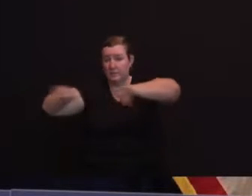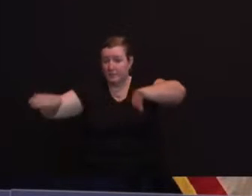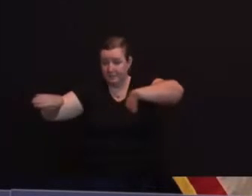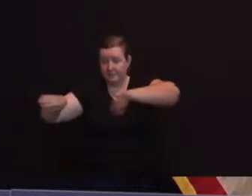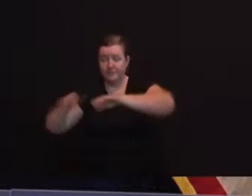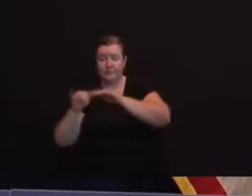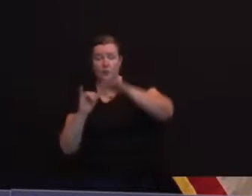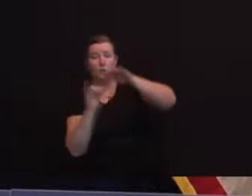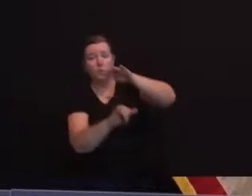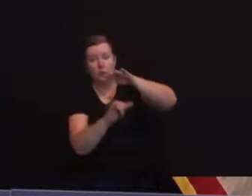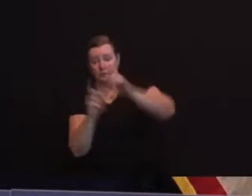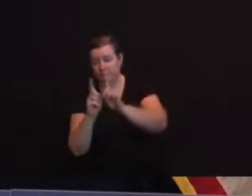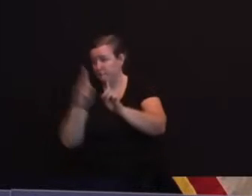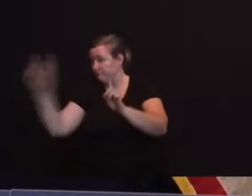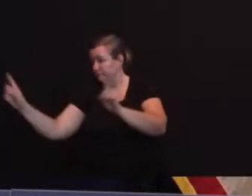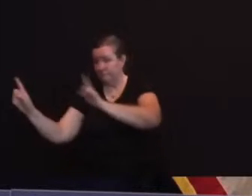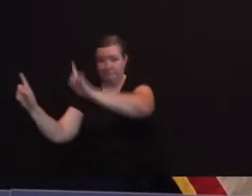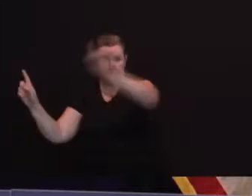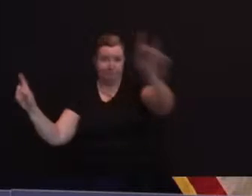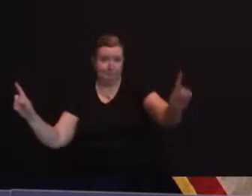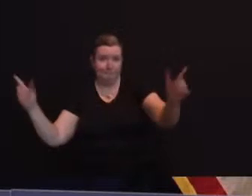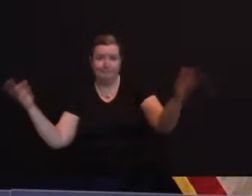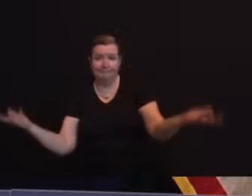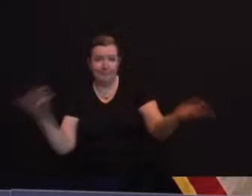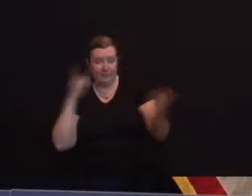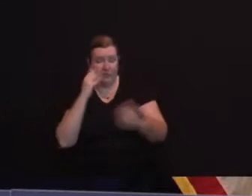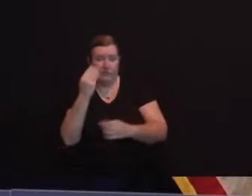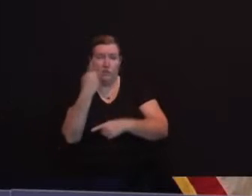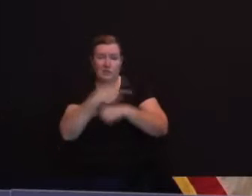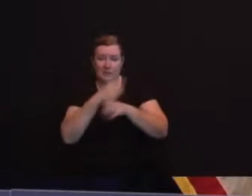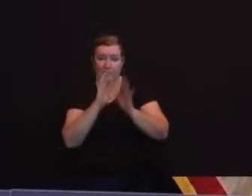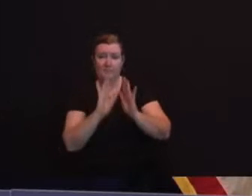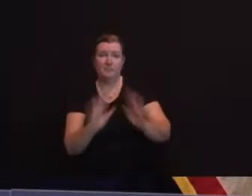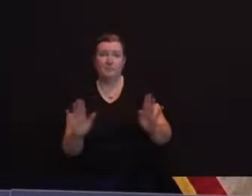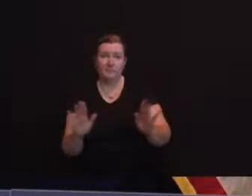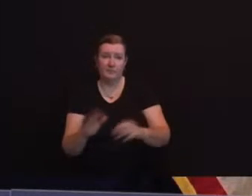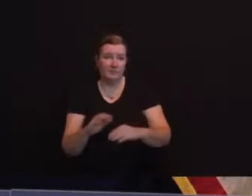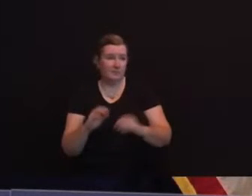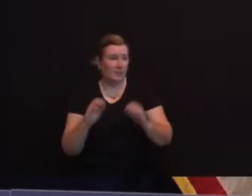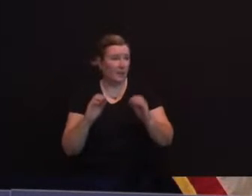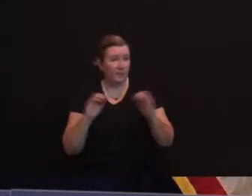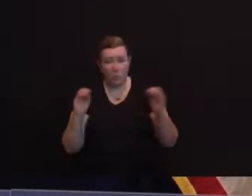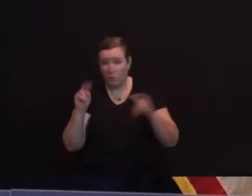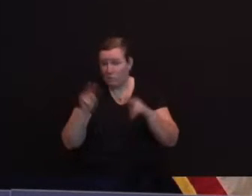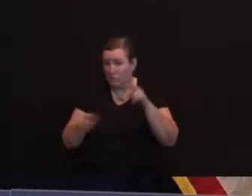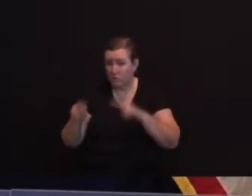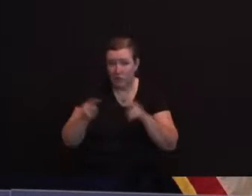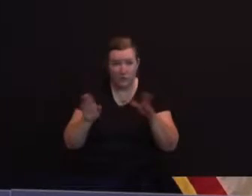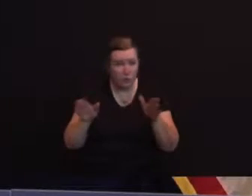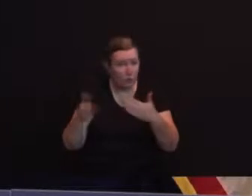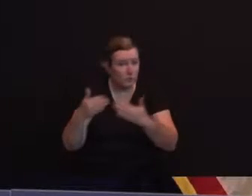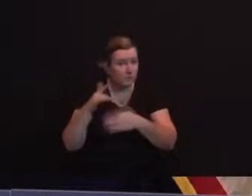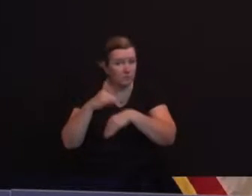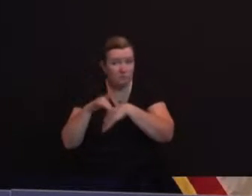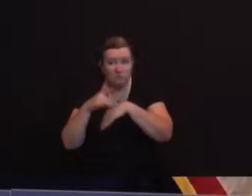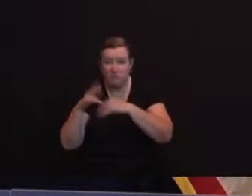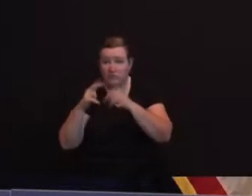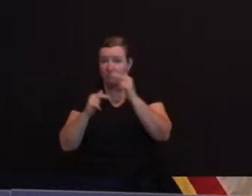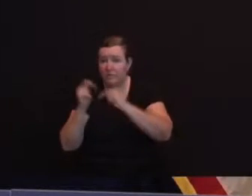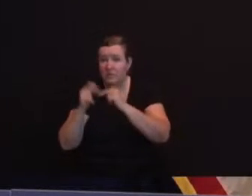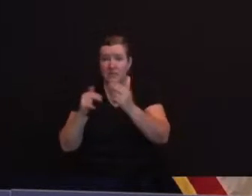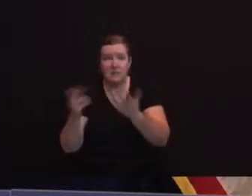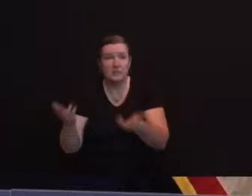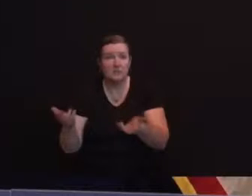for 14 days. If an observation room is not available in the facility must notify